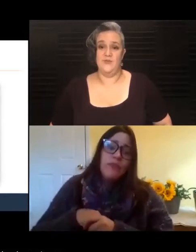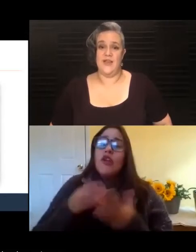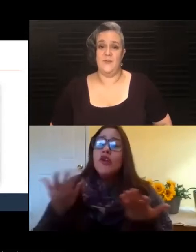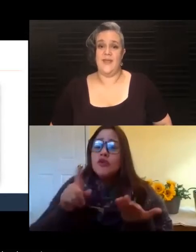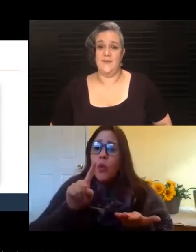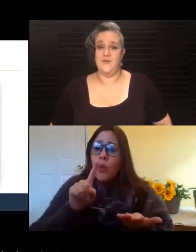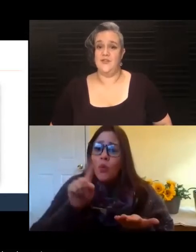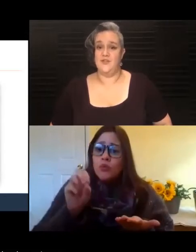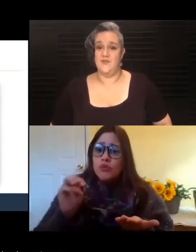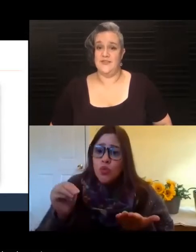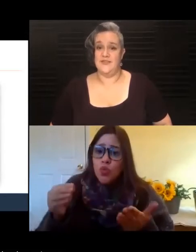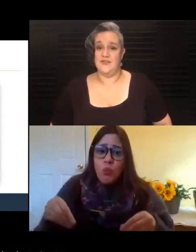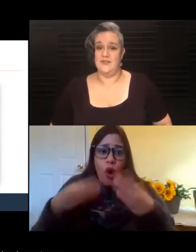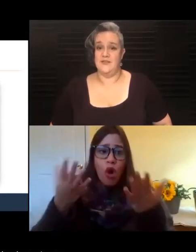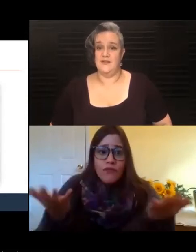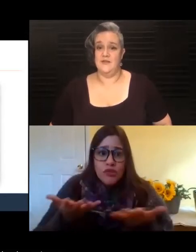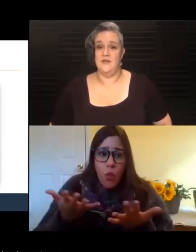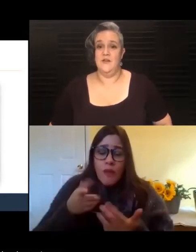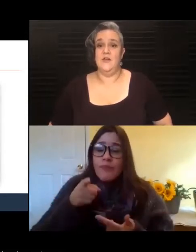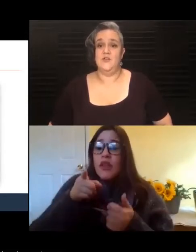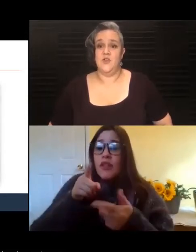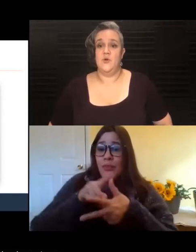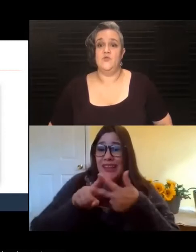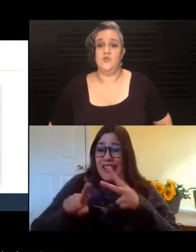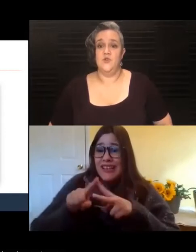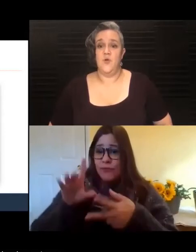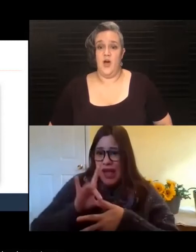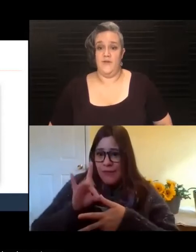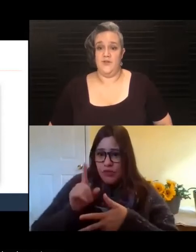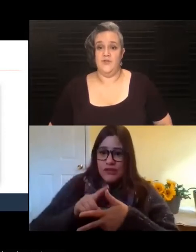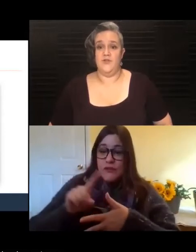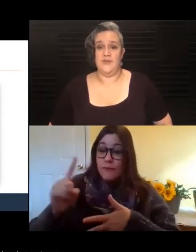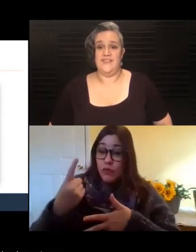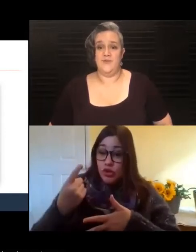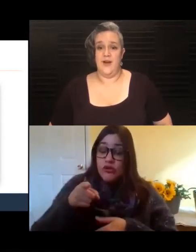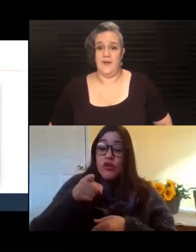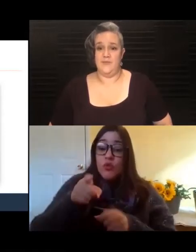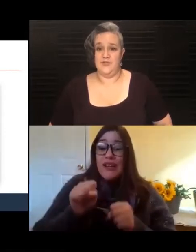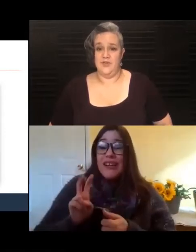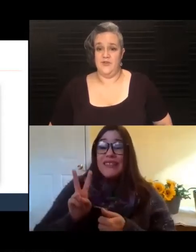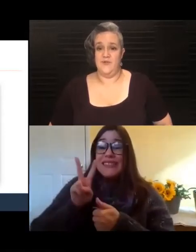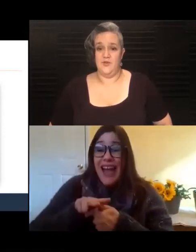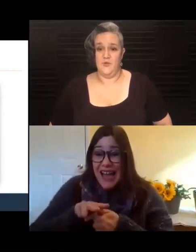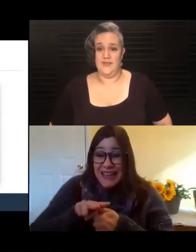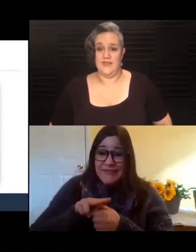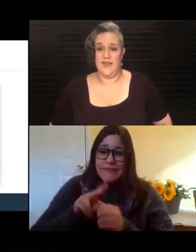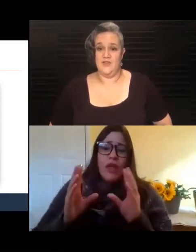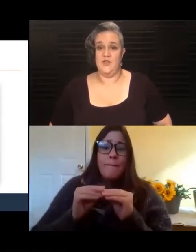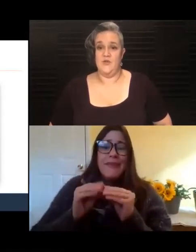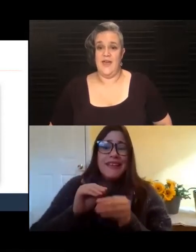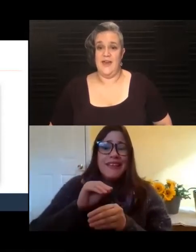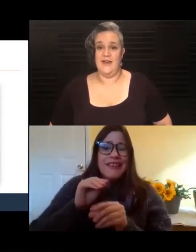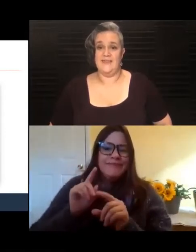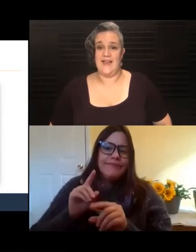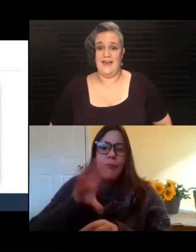trying to set up captioning services. So Zoom offers 3 different options here. The first one says